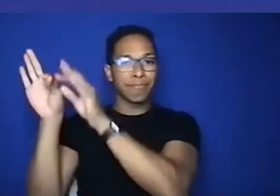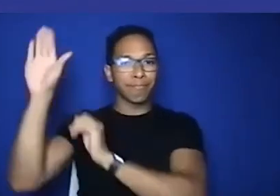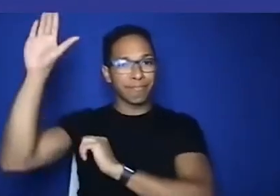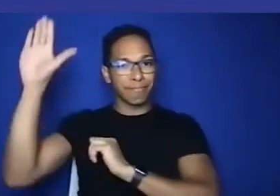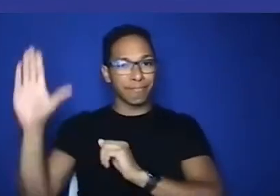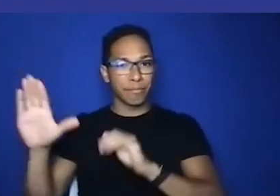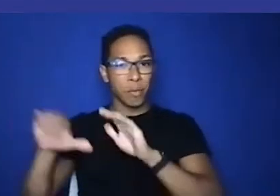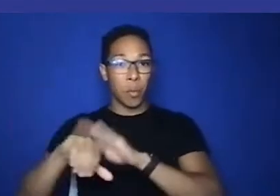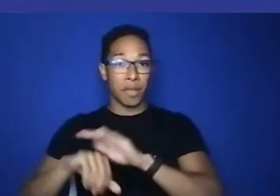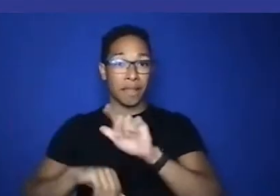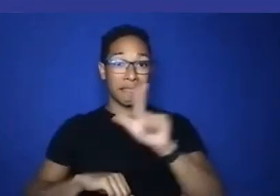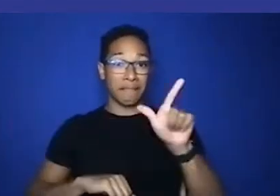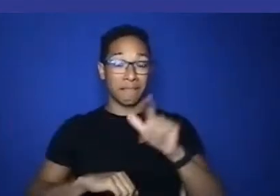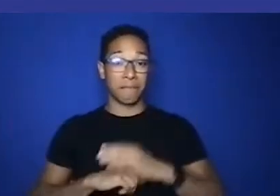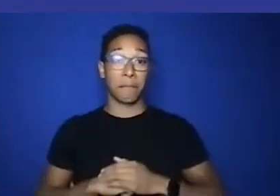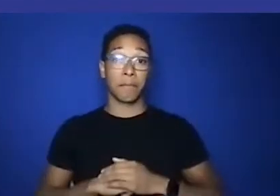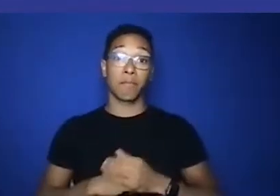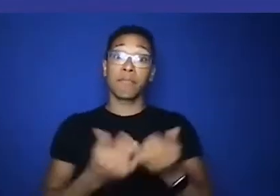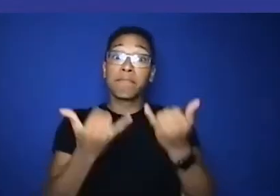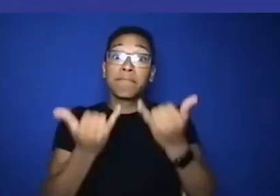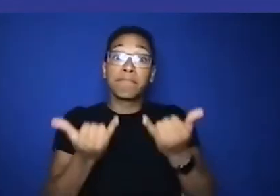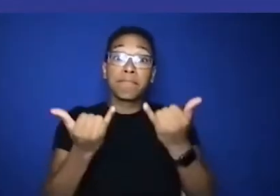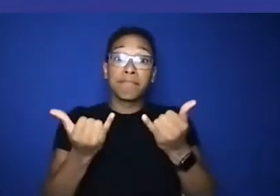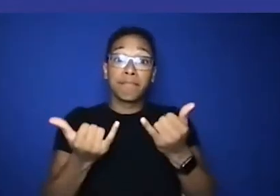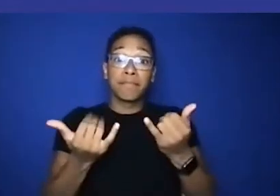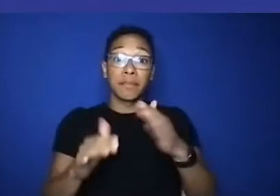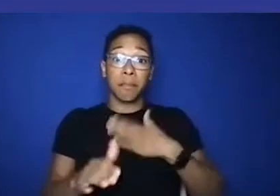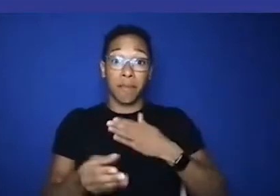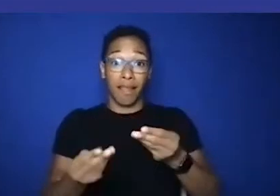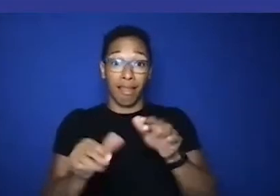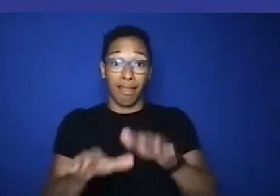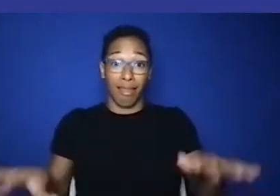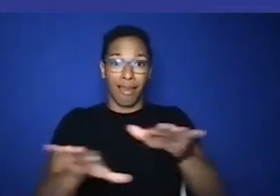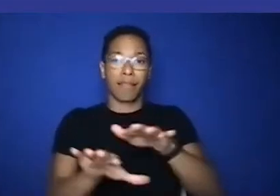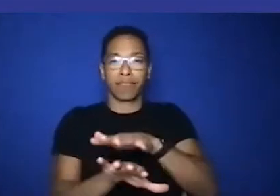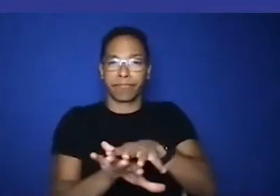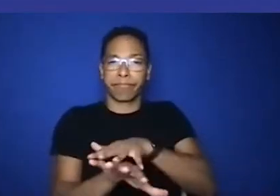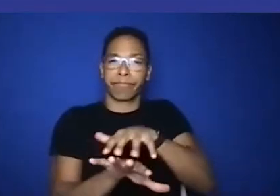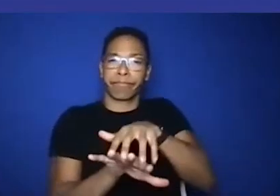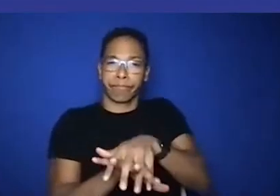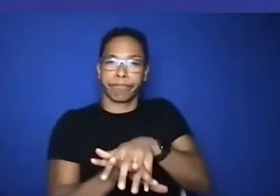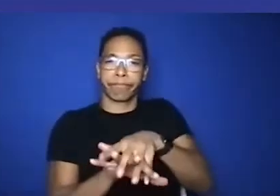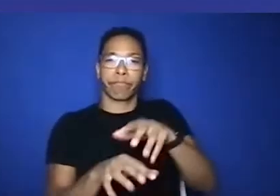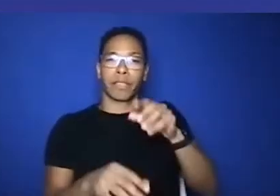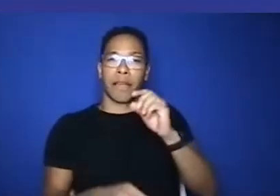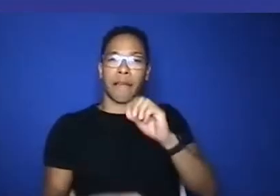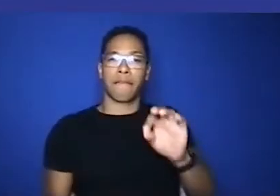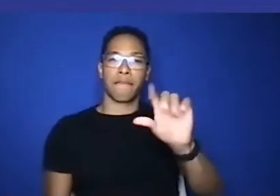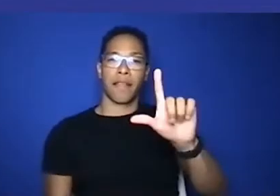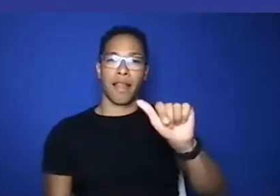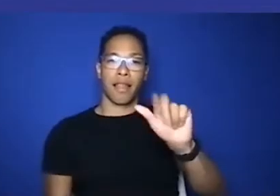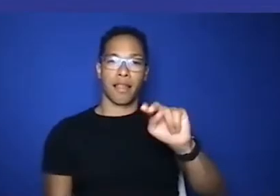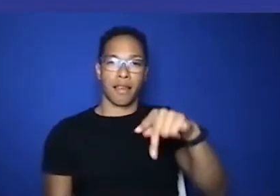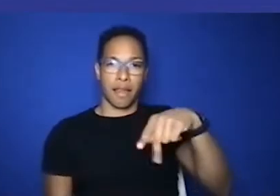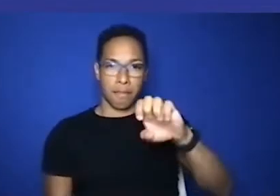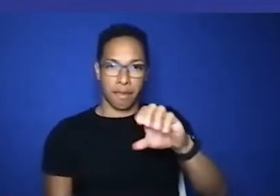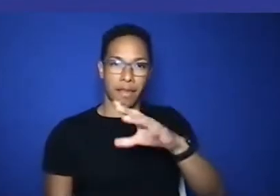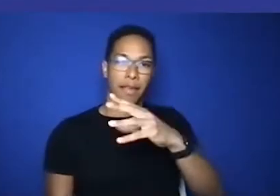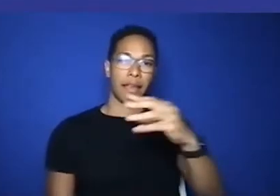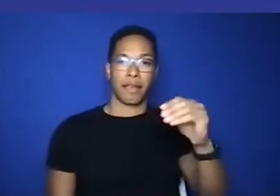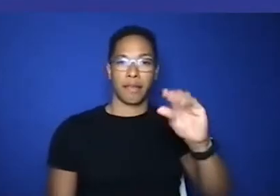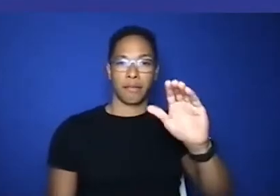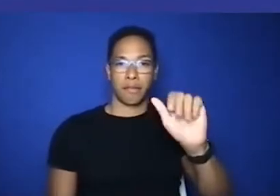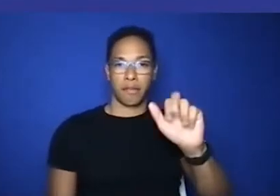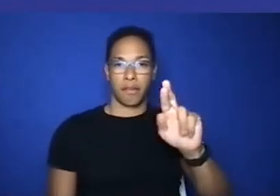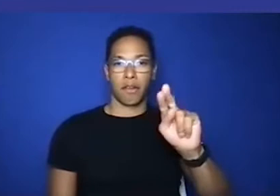currently on the lands of the Lenape and Canarsie people, also known as Brooklyn, New York. And for those who are just joining us,